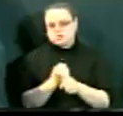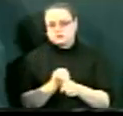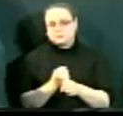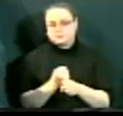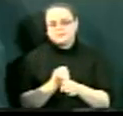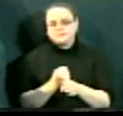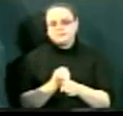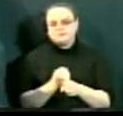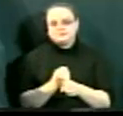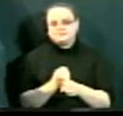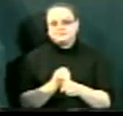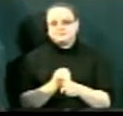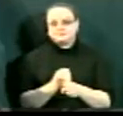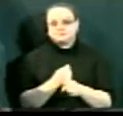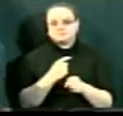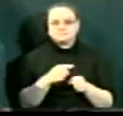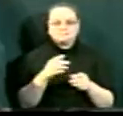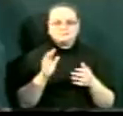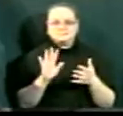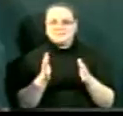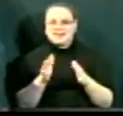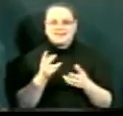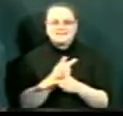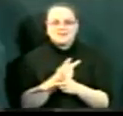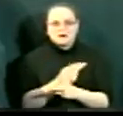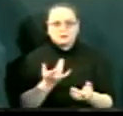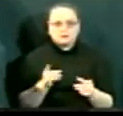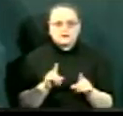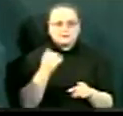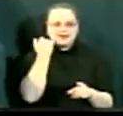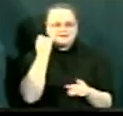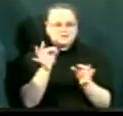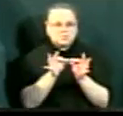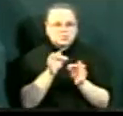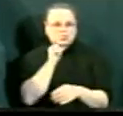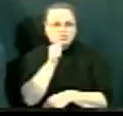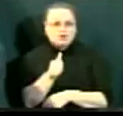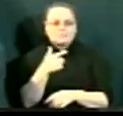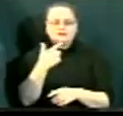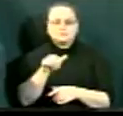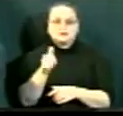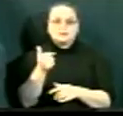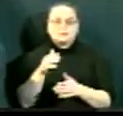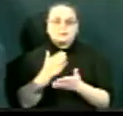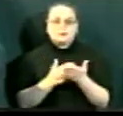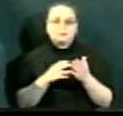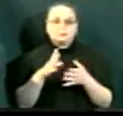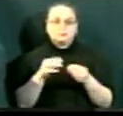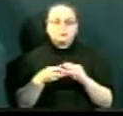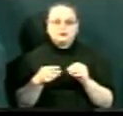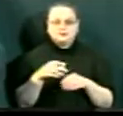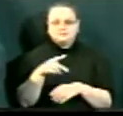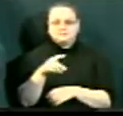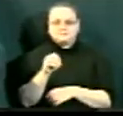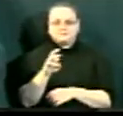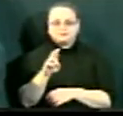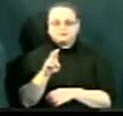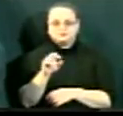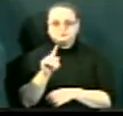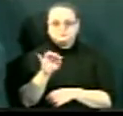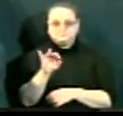as the dust kind of settles and see, if it's a worthwhile thing or not. Because, the other side of the story is portfolio does give